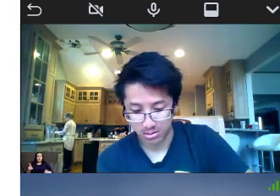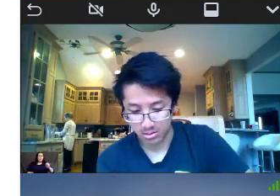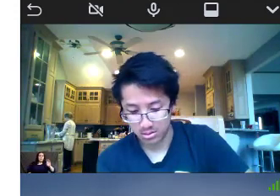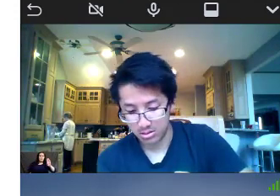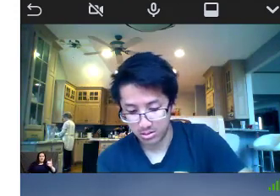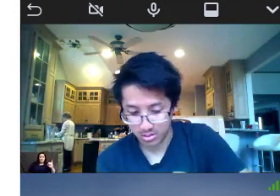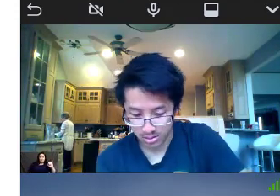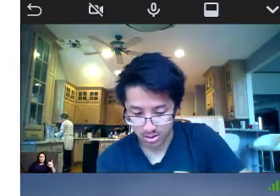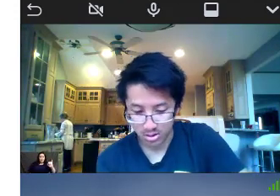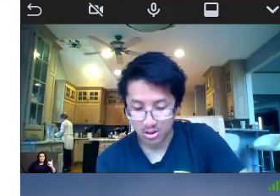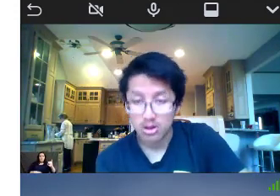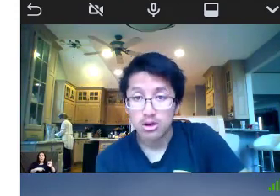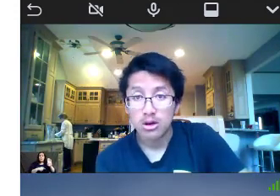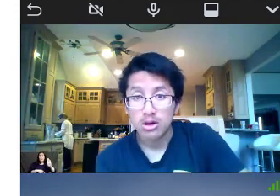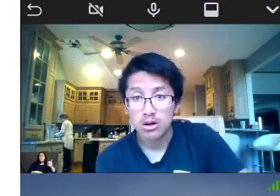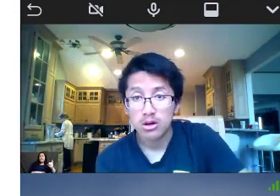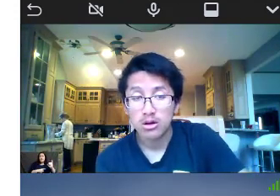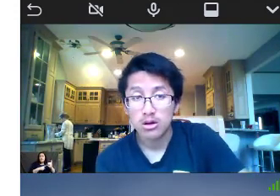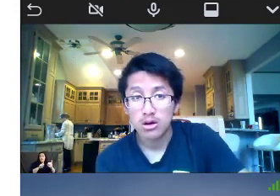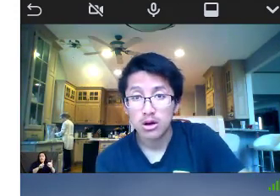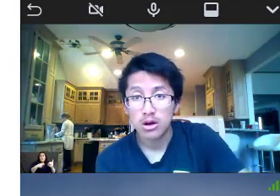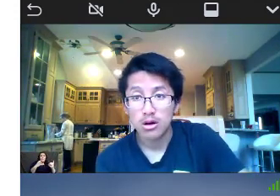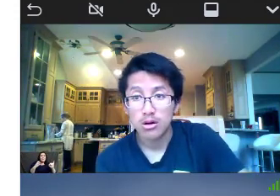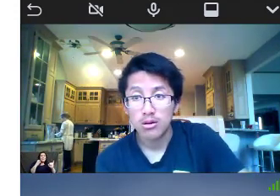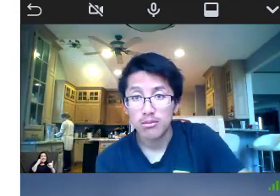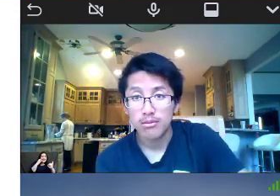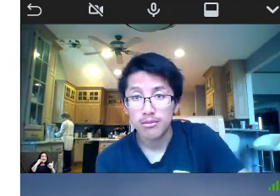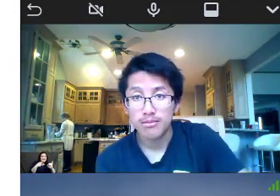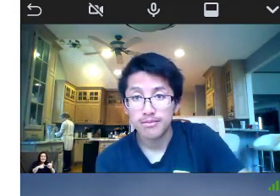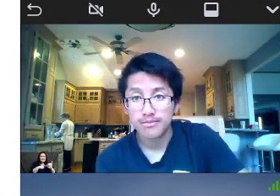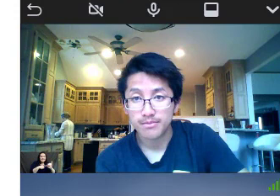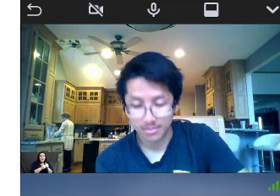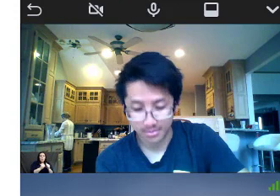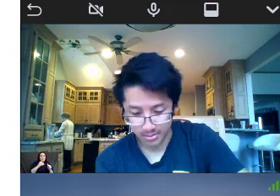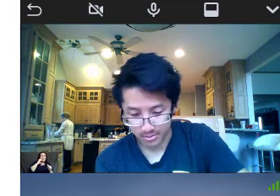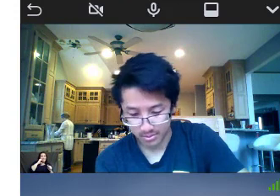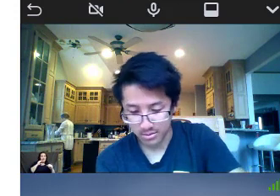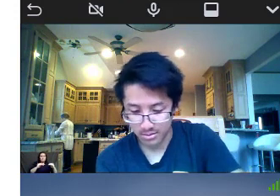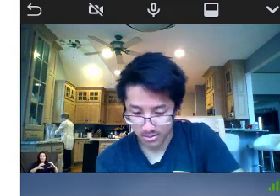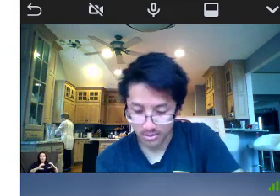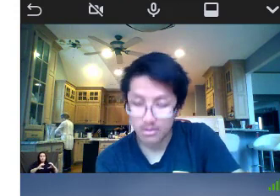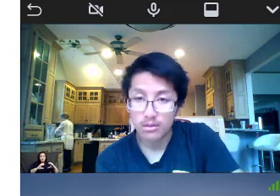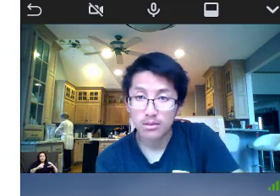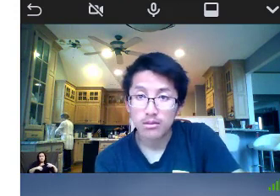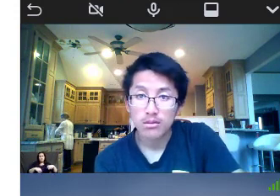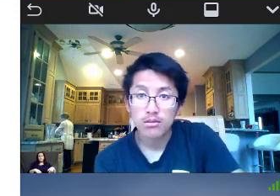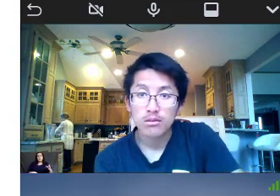material. And now the conductivity coefficient that we're